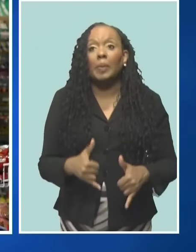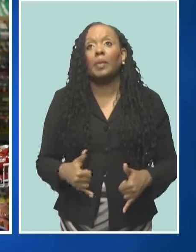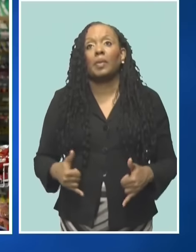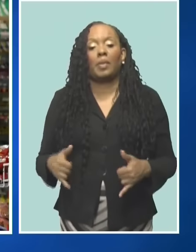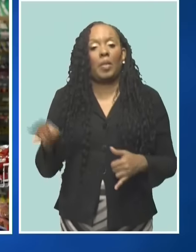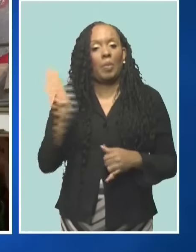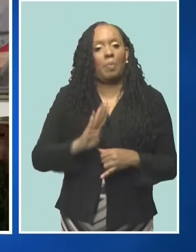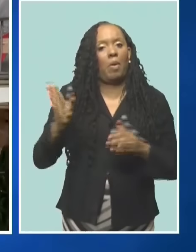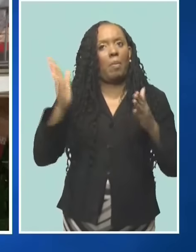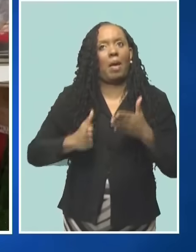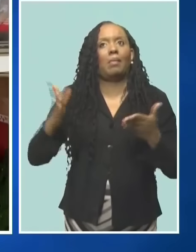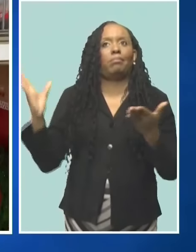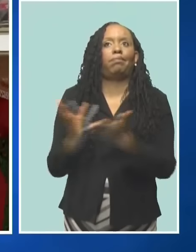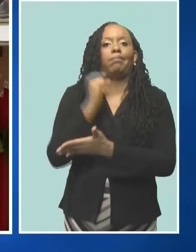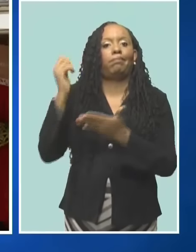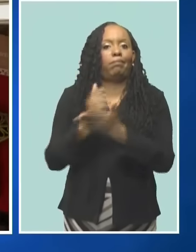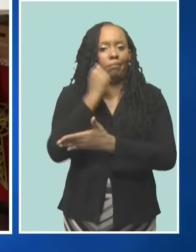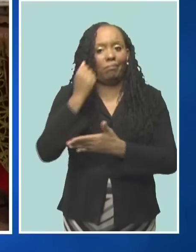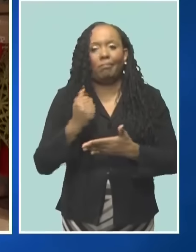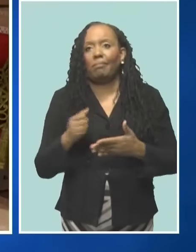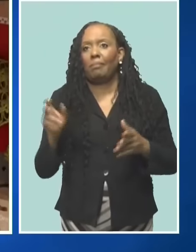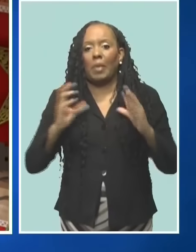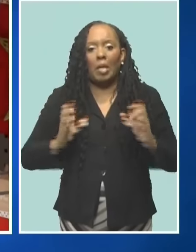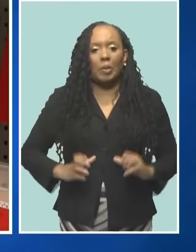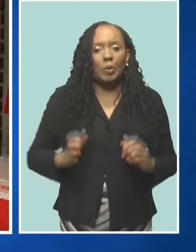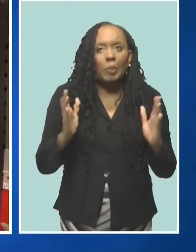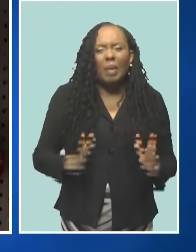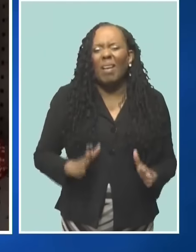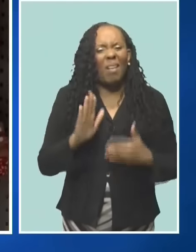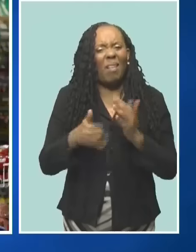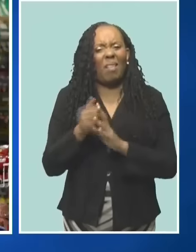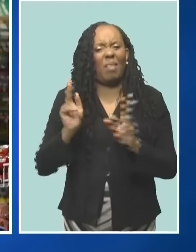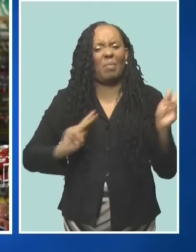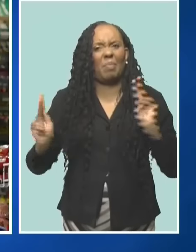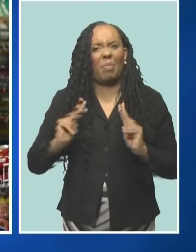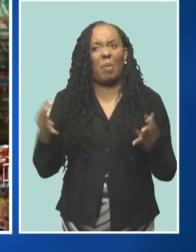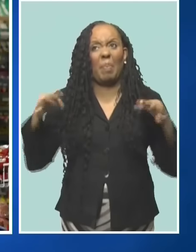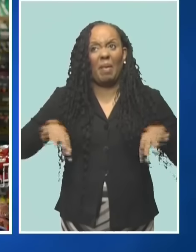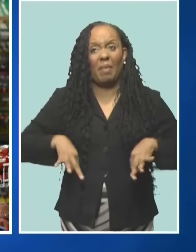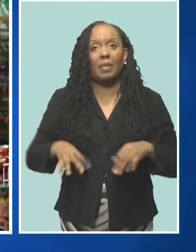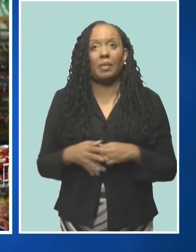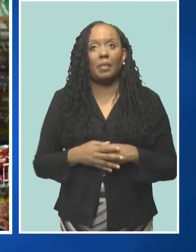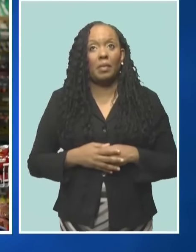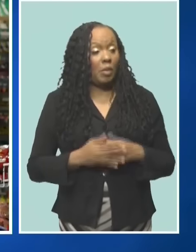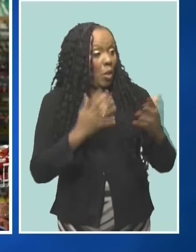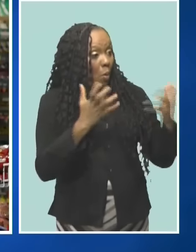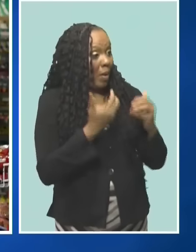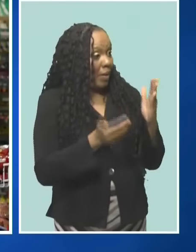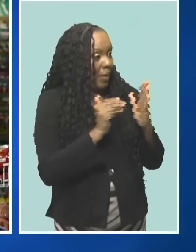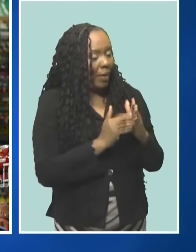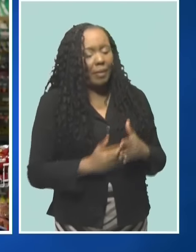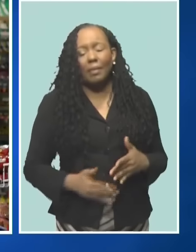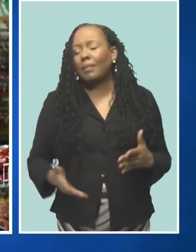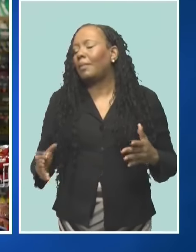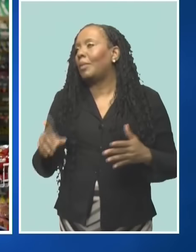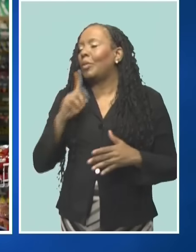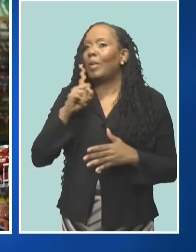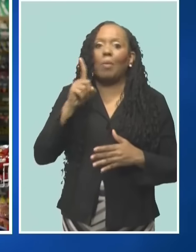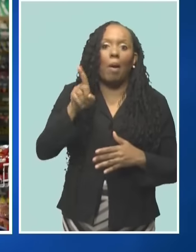took full advantage that day. Everybody, consumers and retailers, benefited that day. And would welcome it, yeah? Would endorse